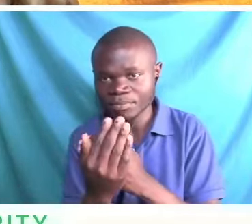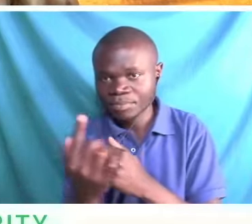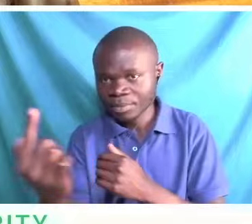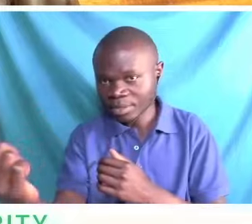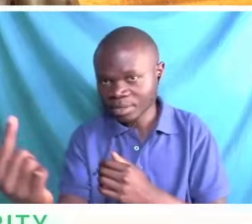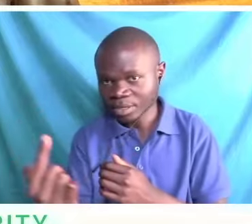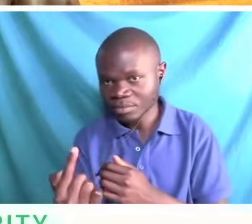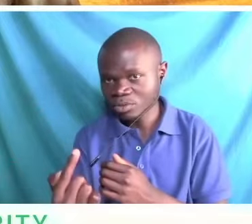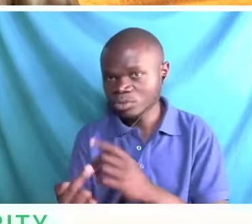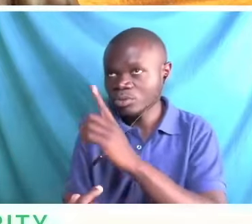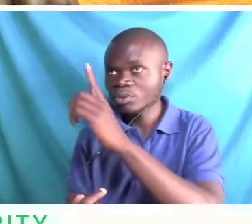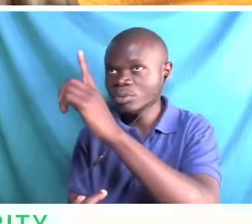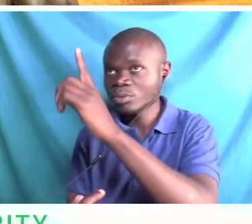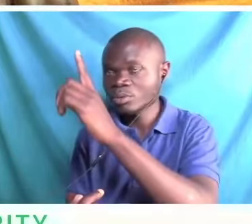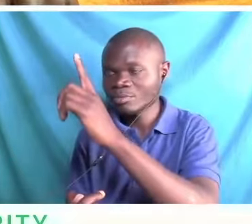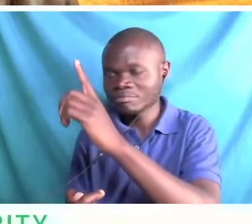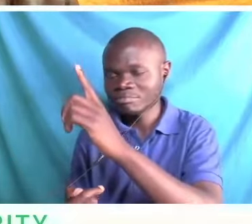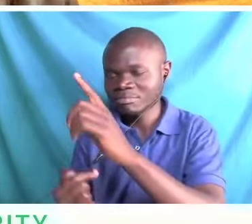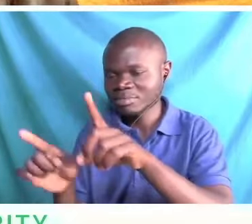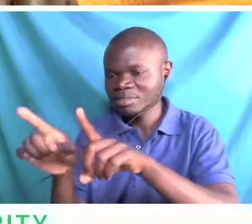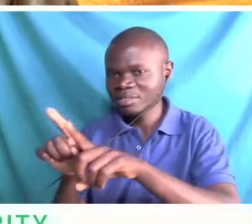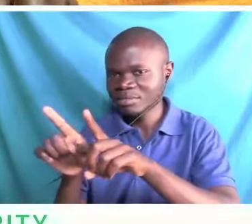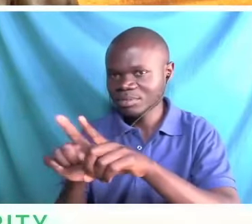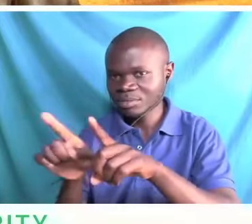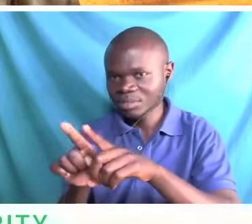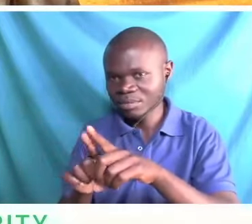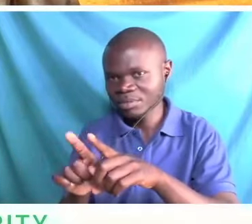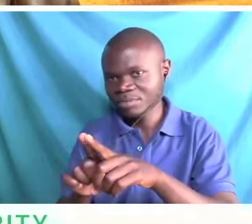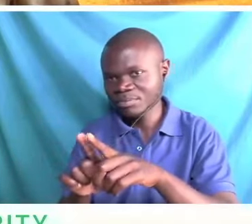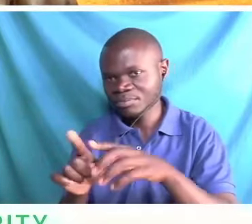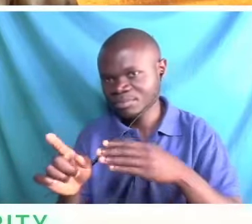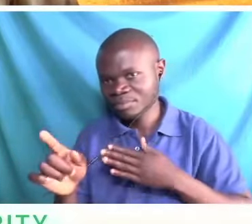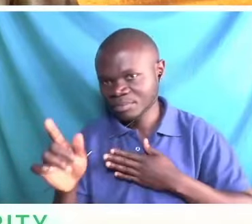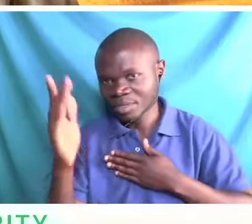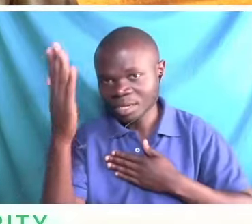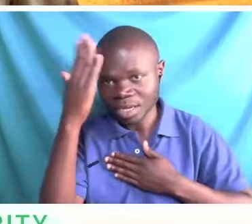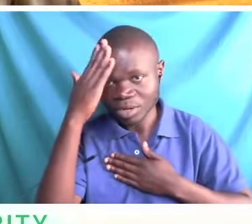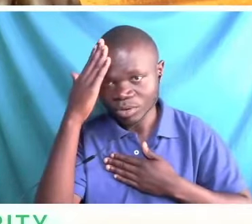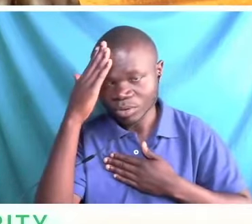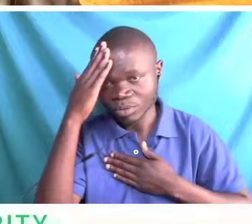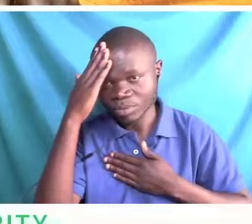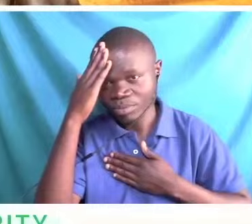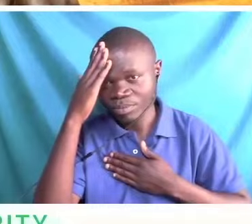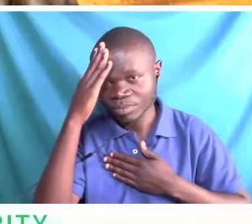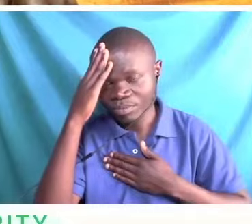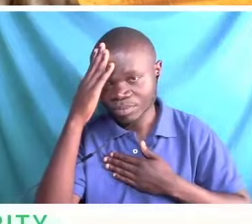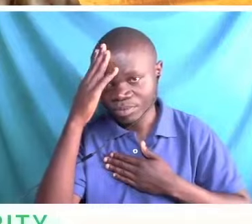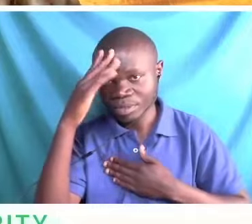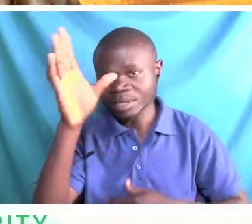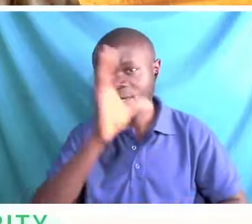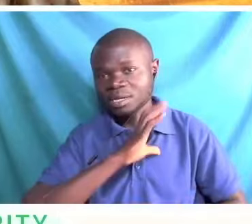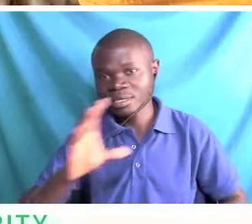you just as I am. I know that as a